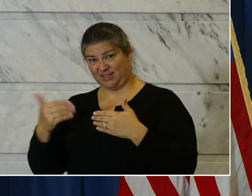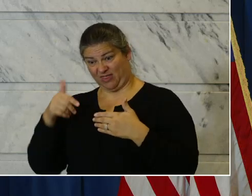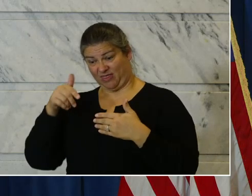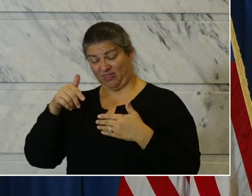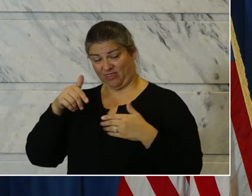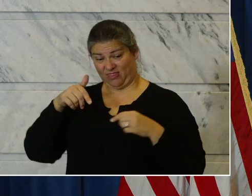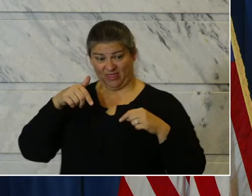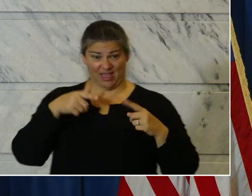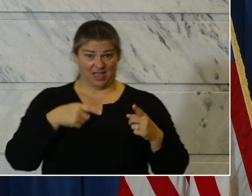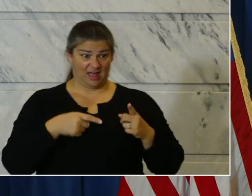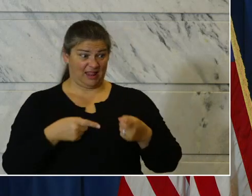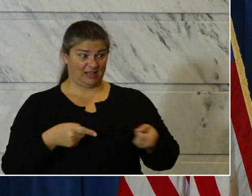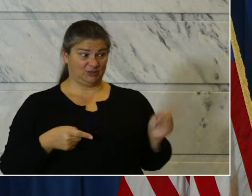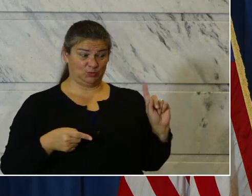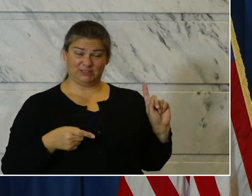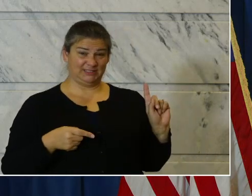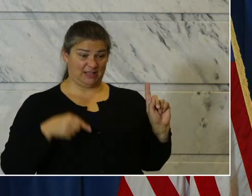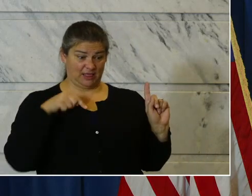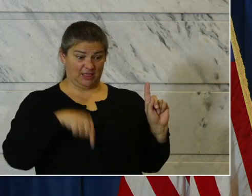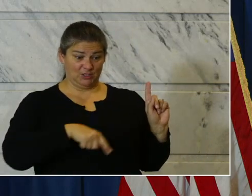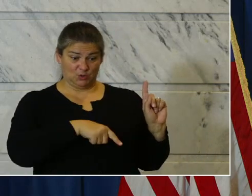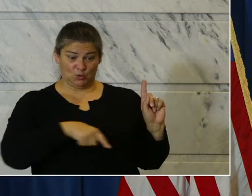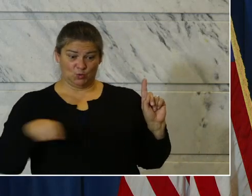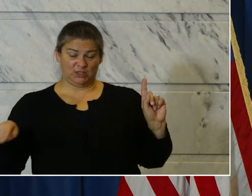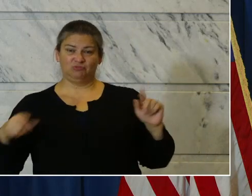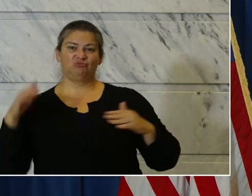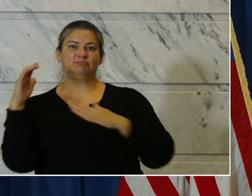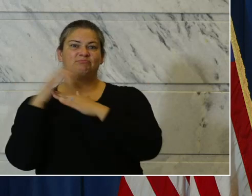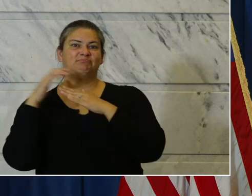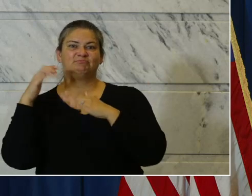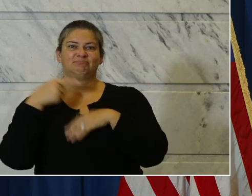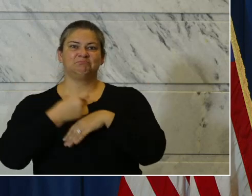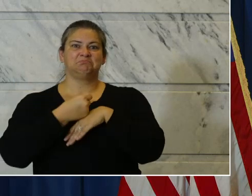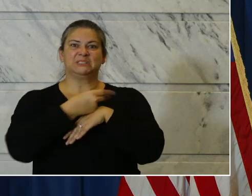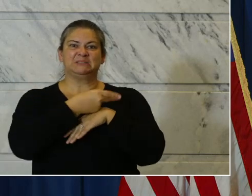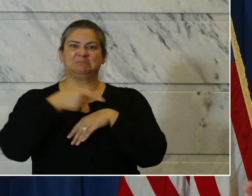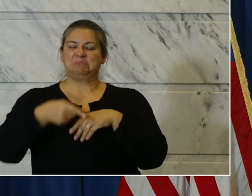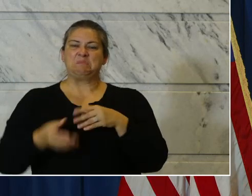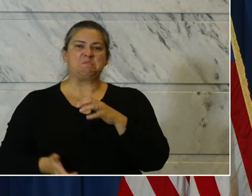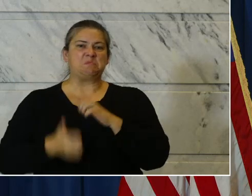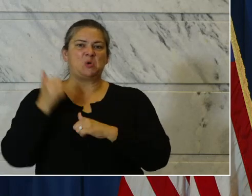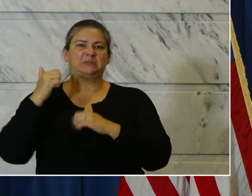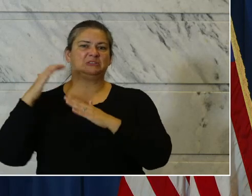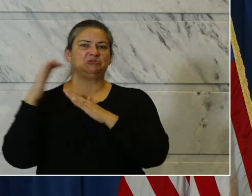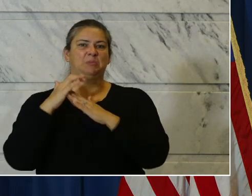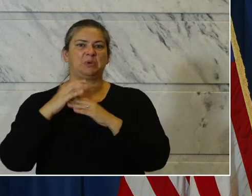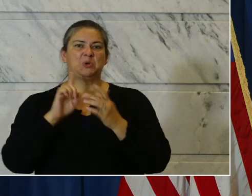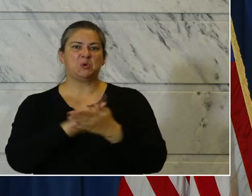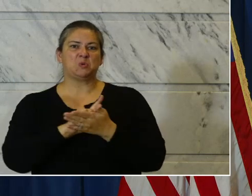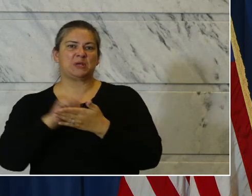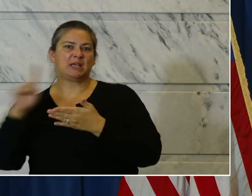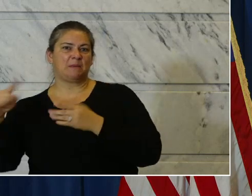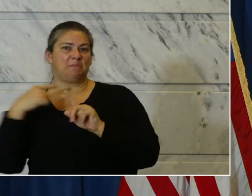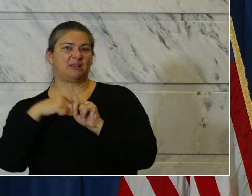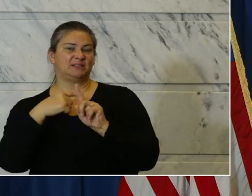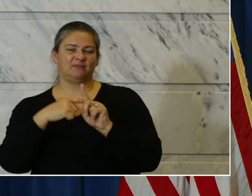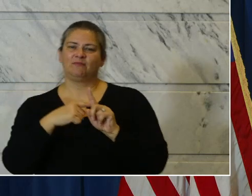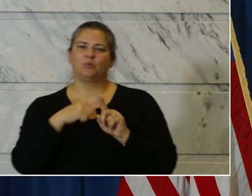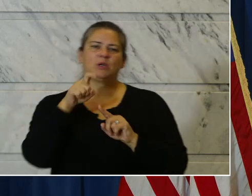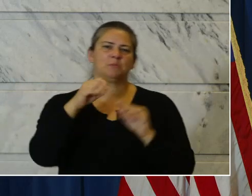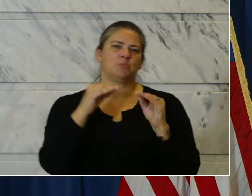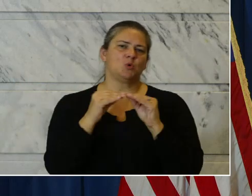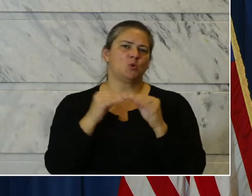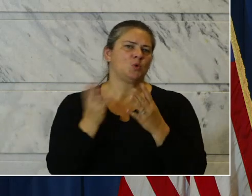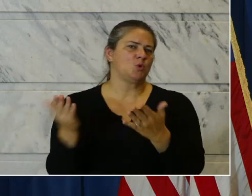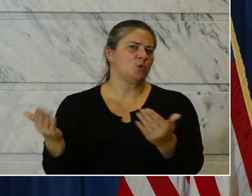we will have had yet, and that be happening back to back, we've got to change. We got to have more people joining us, and